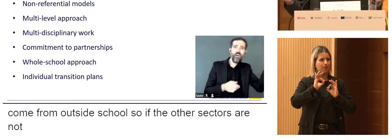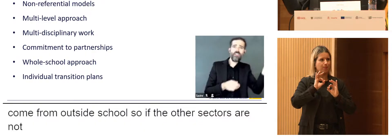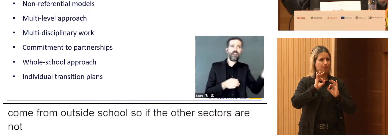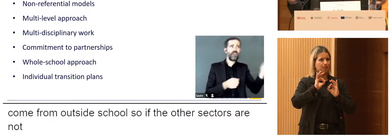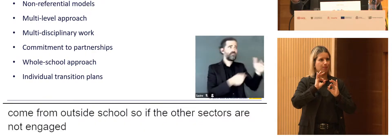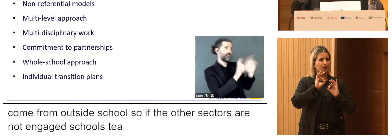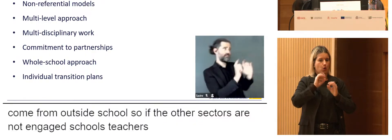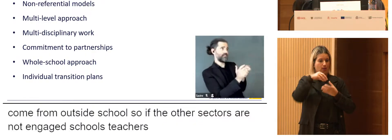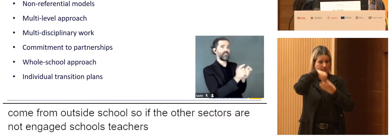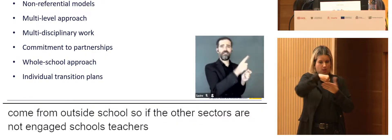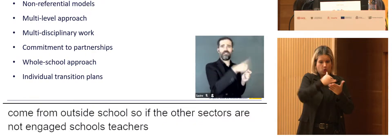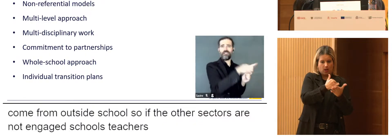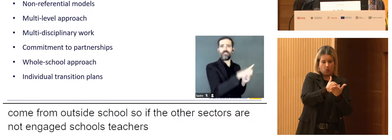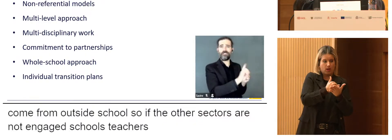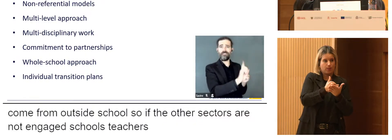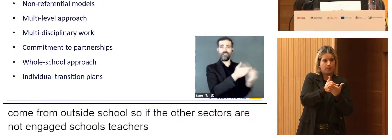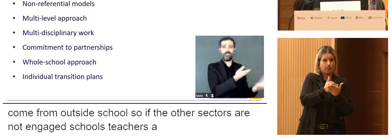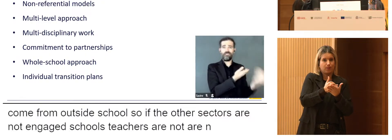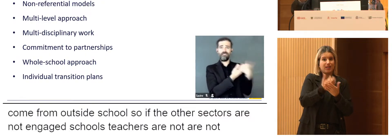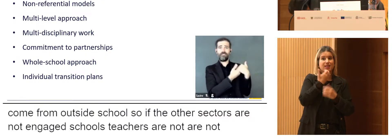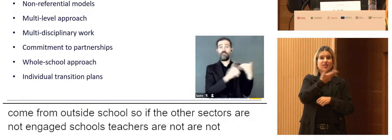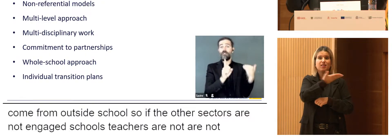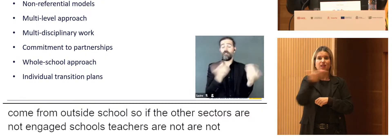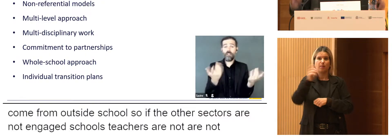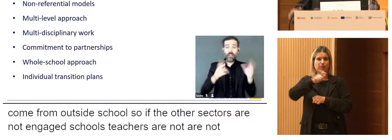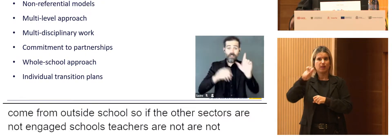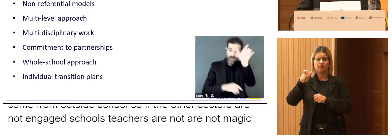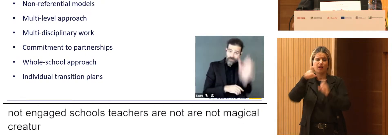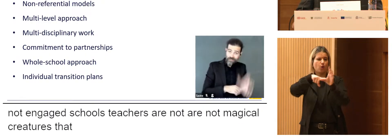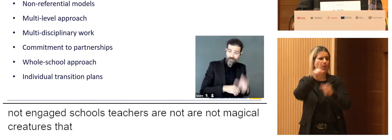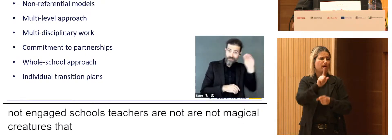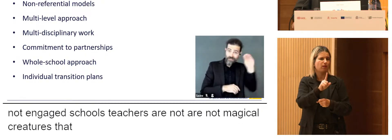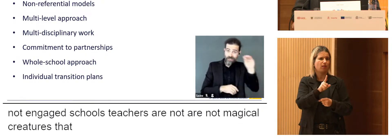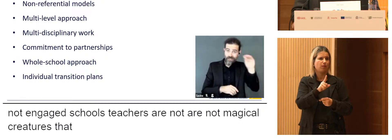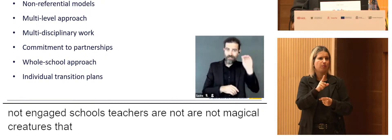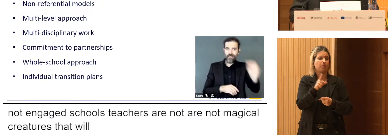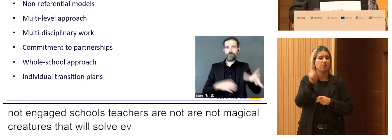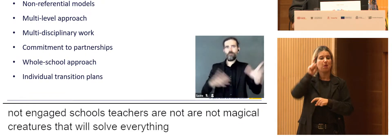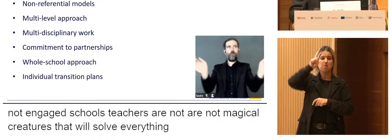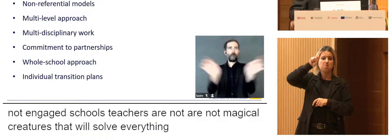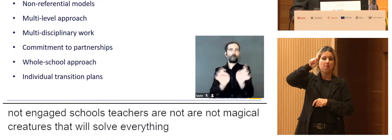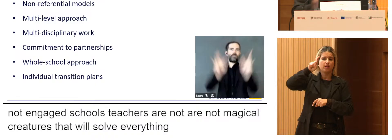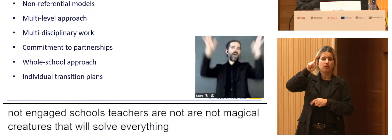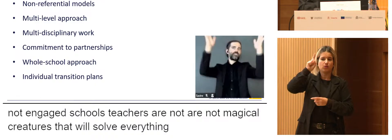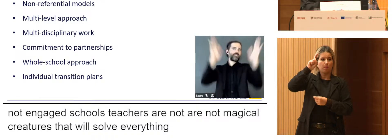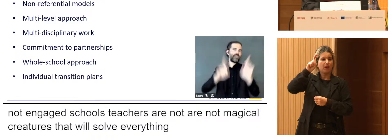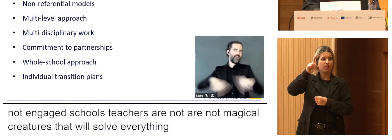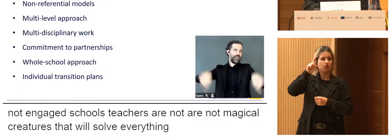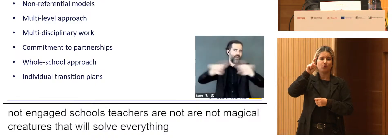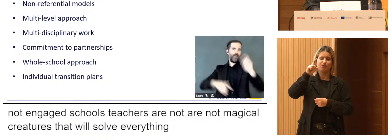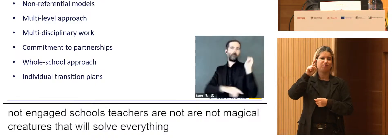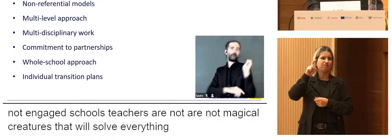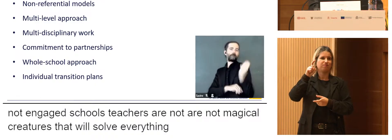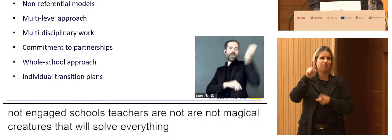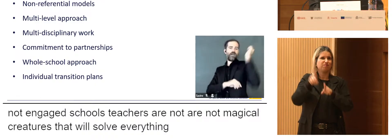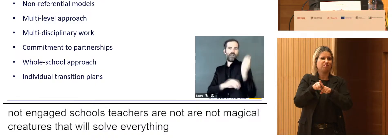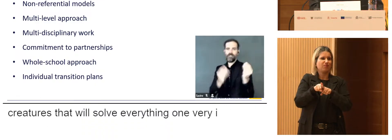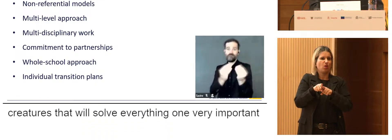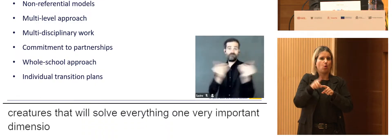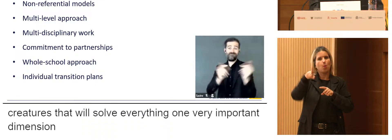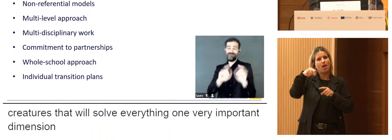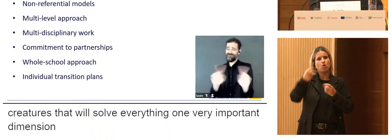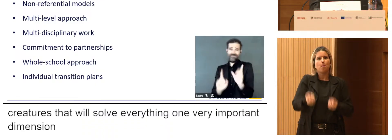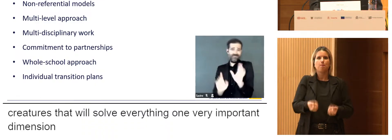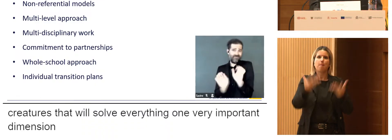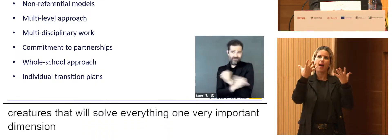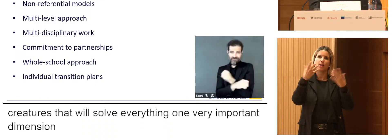are not magical creatures that will solve everything. One very important dimension, I already touched